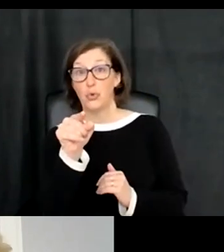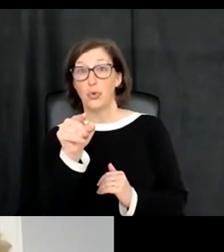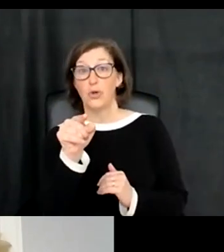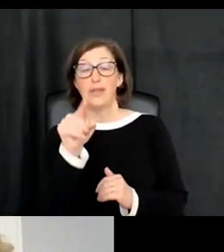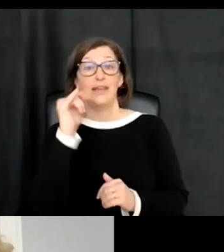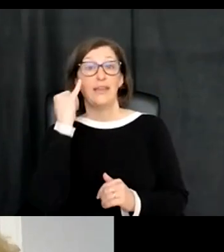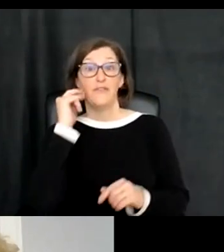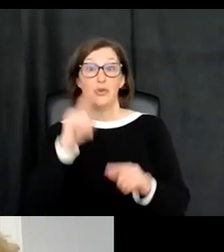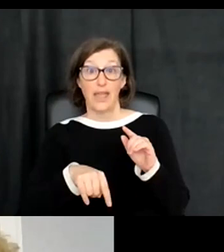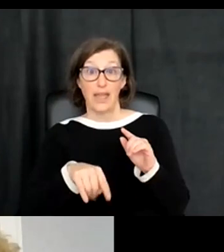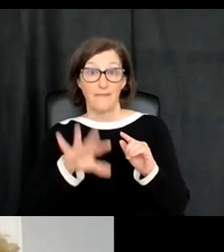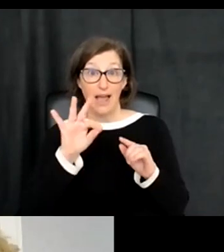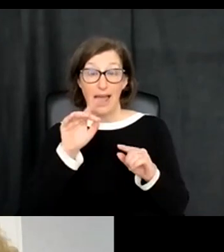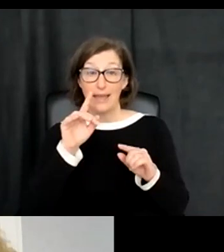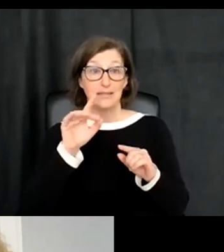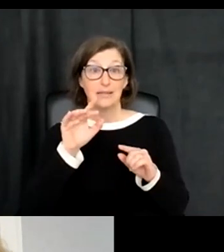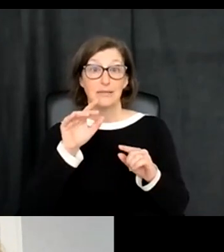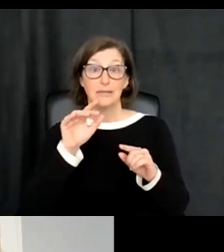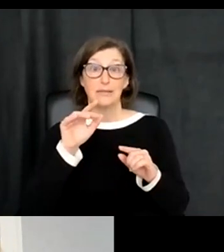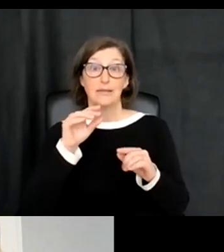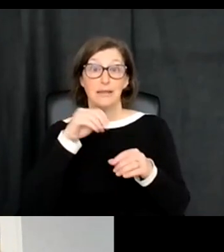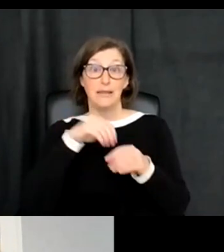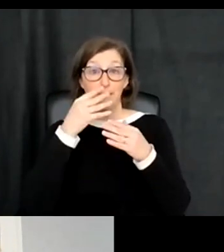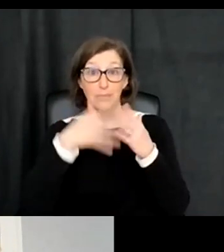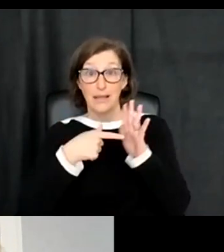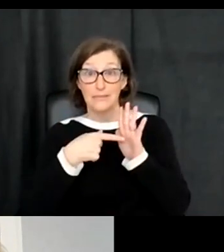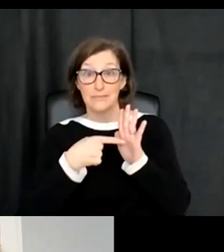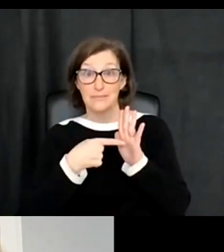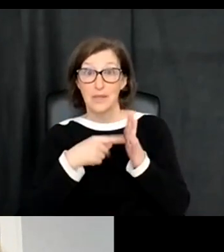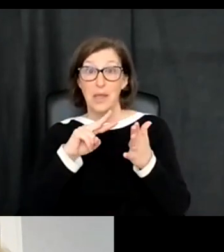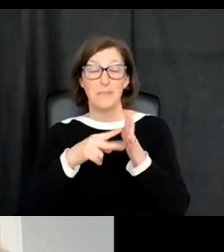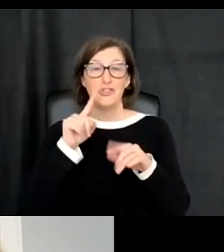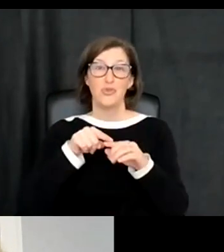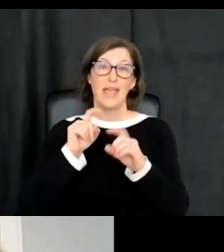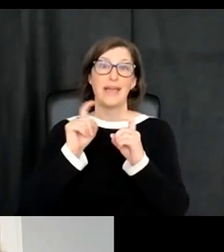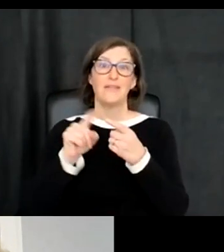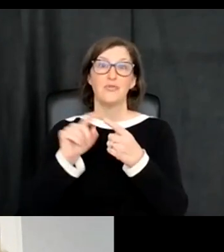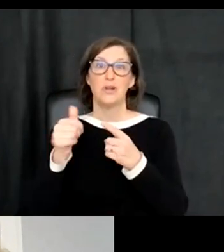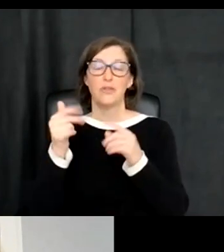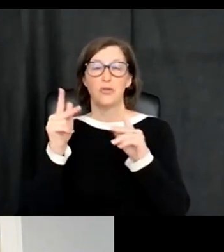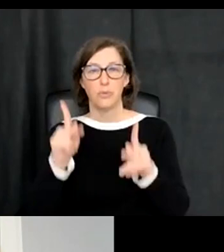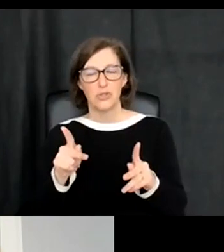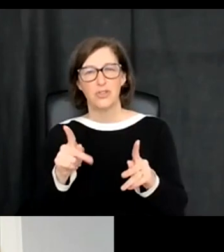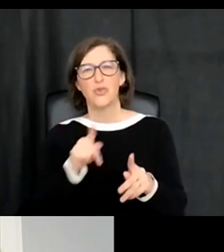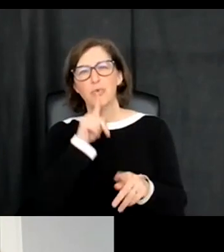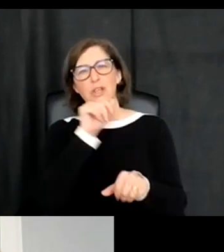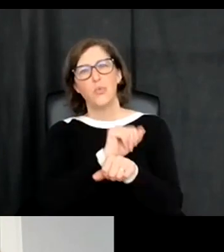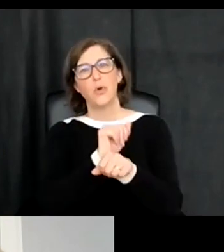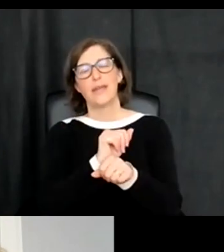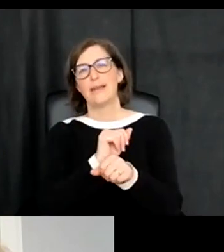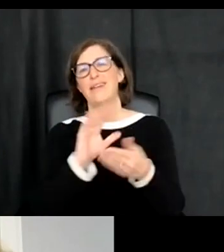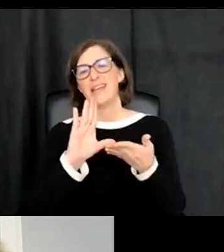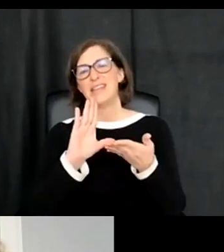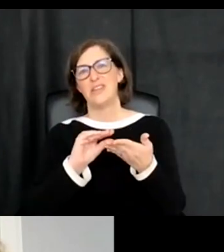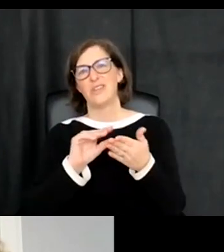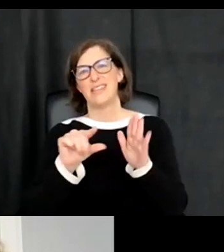undetectable means untransmittable, so that to really start working on kind of decreasing the